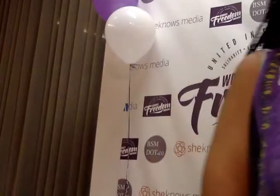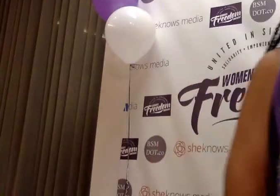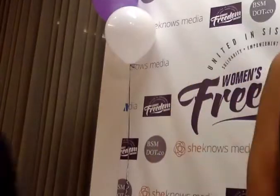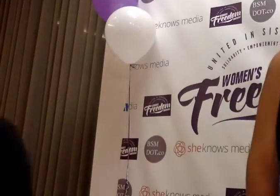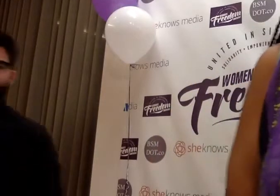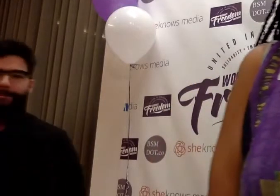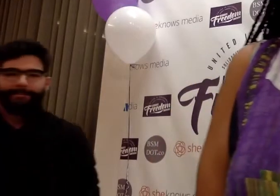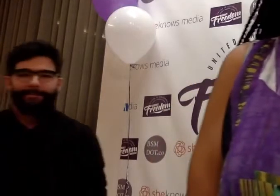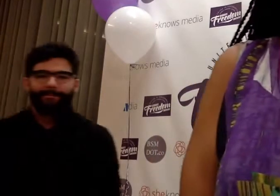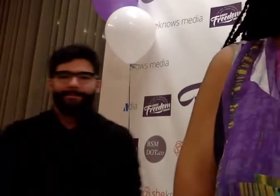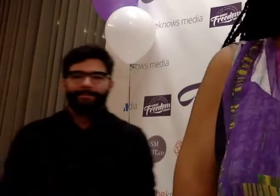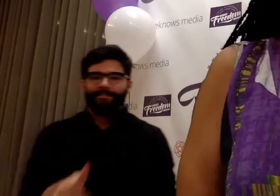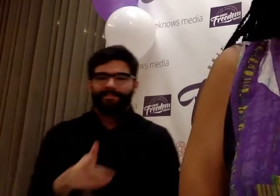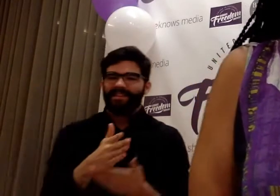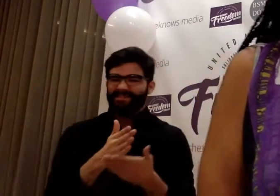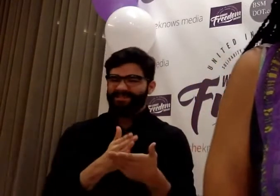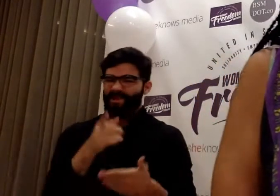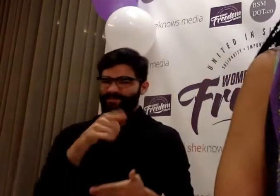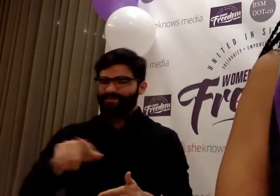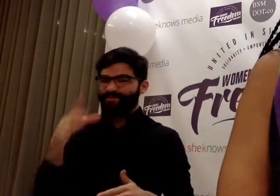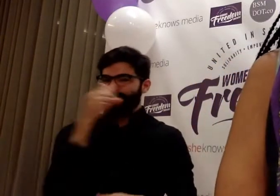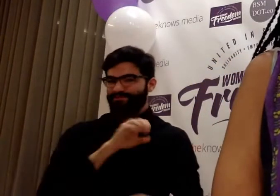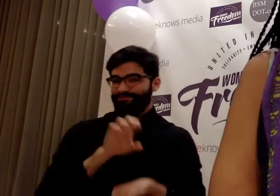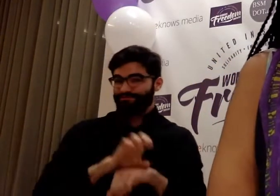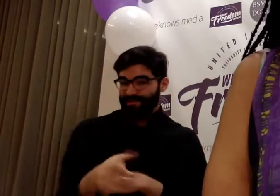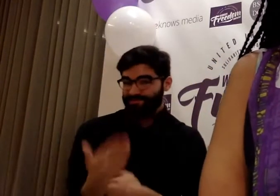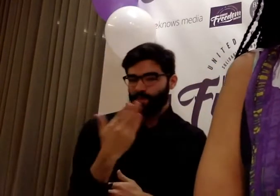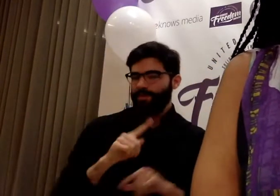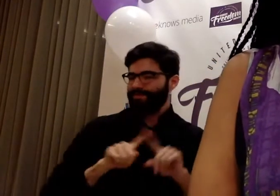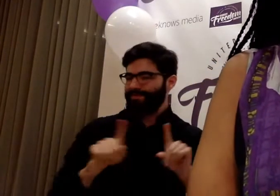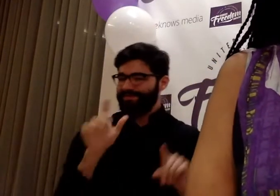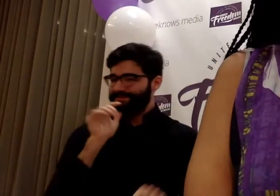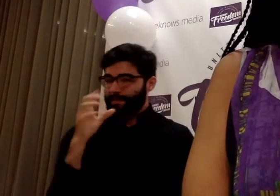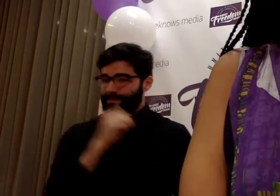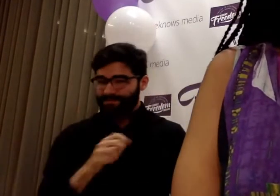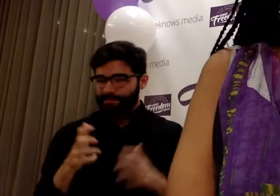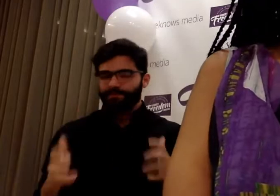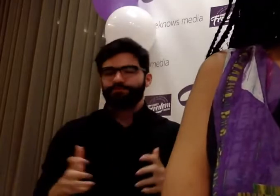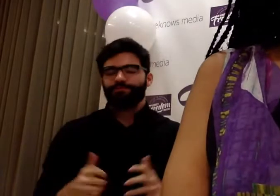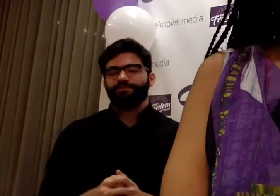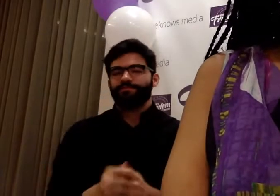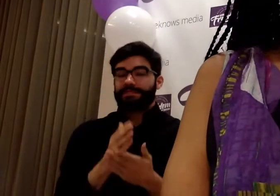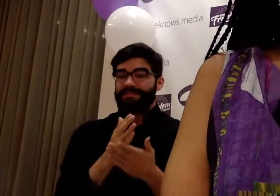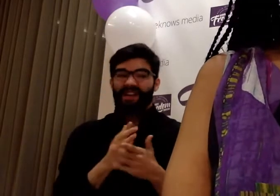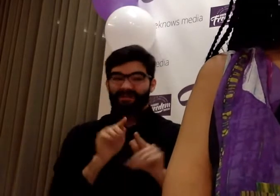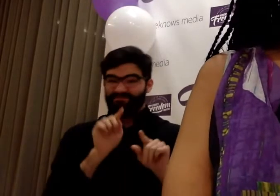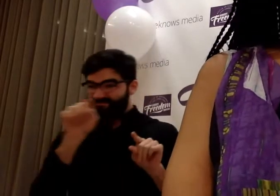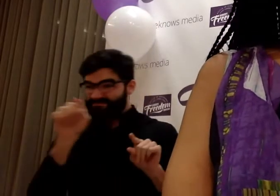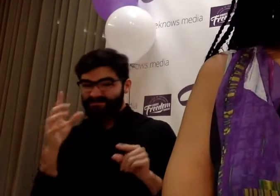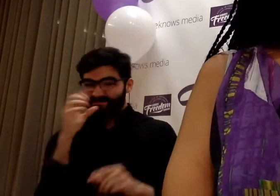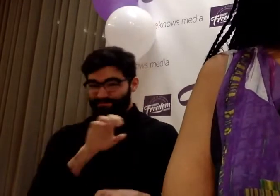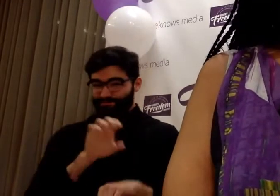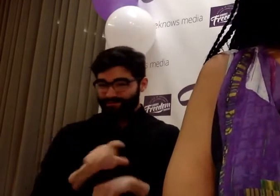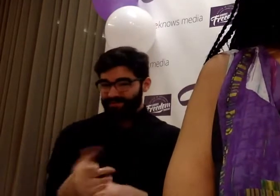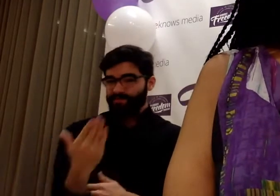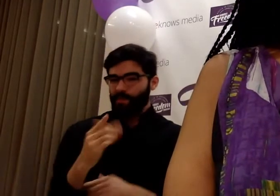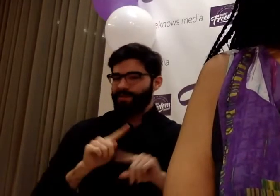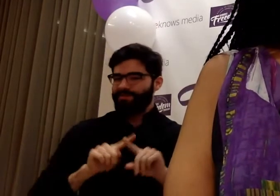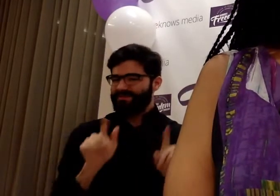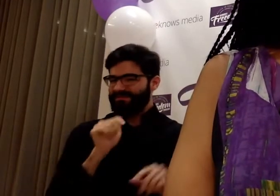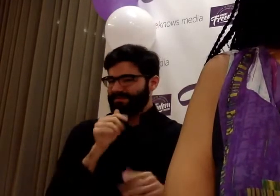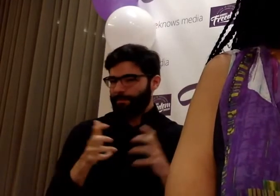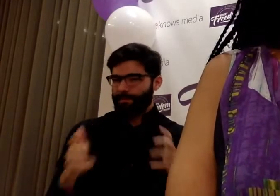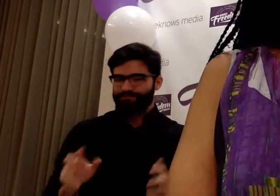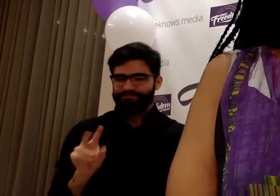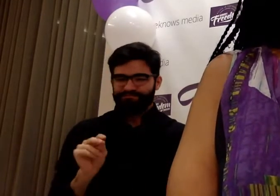Some of y'all missed church this morning, but I don't think you missed that much. Some of y'all missed church this morning, but I don't think you missed